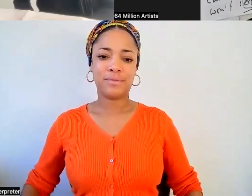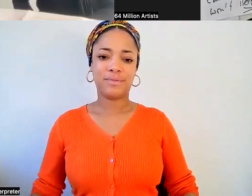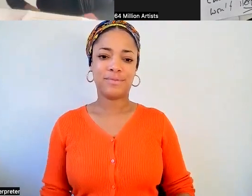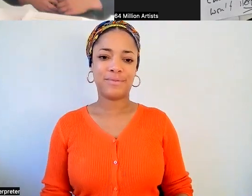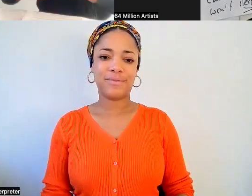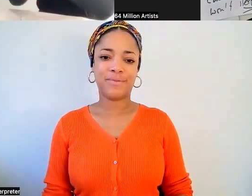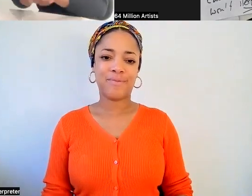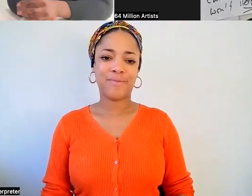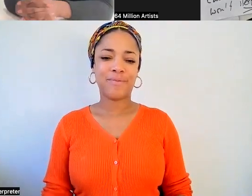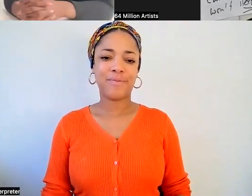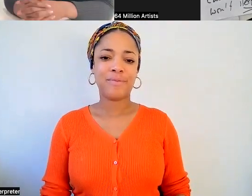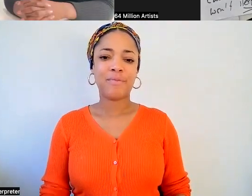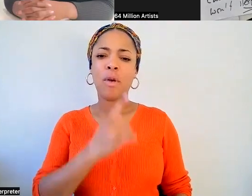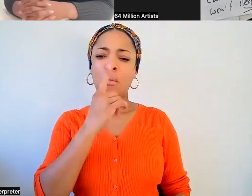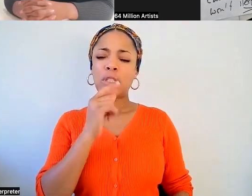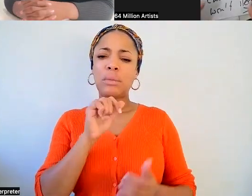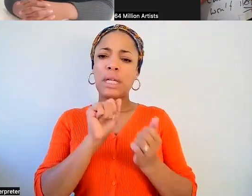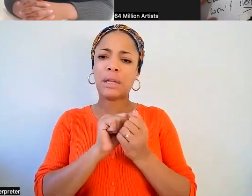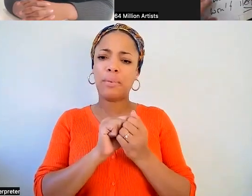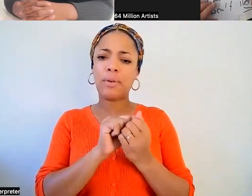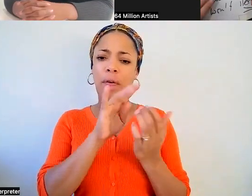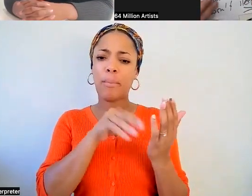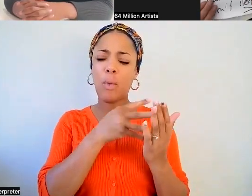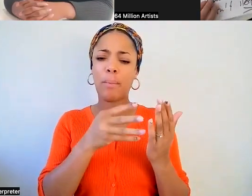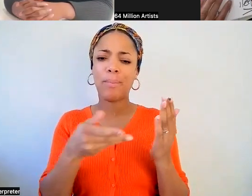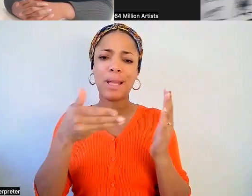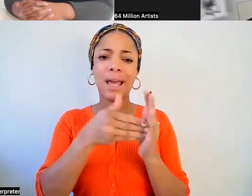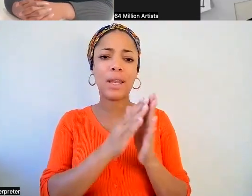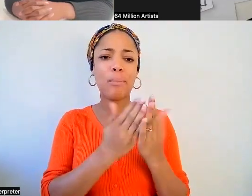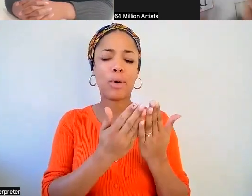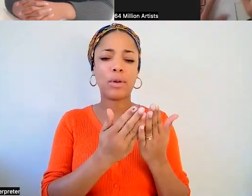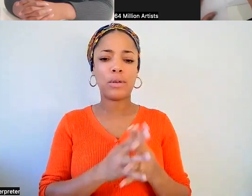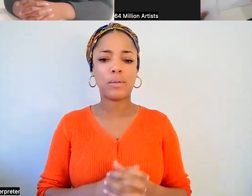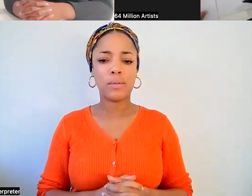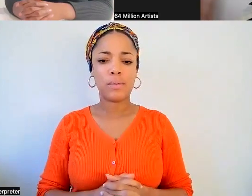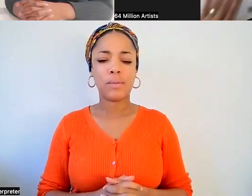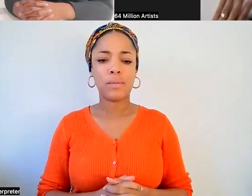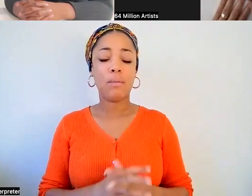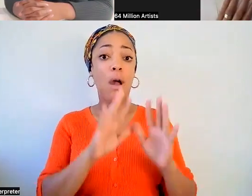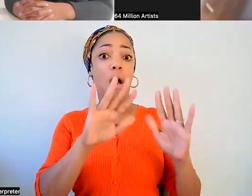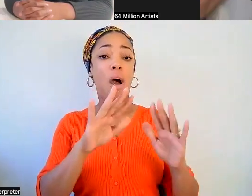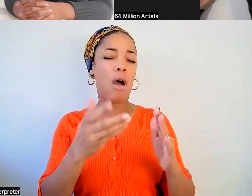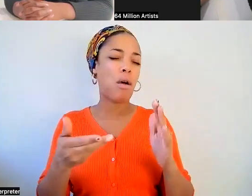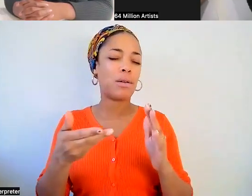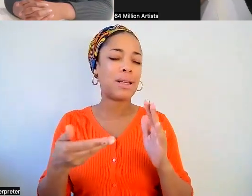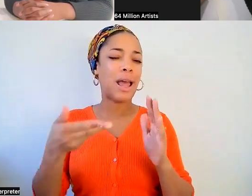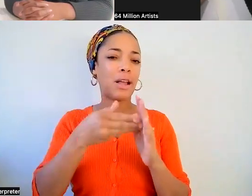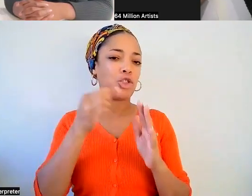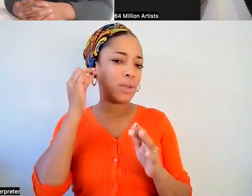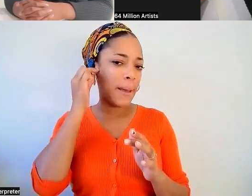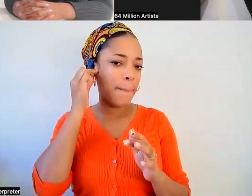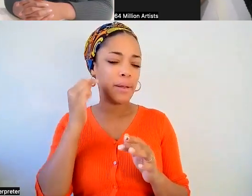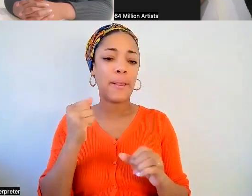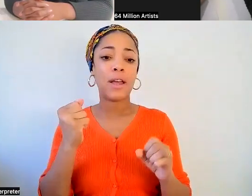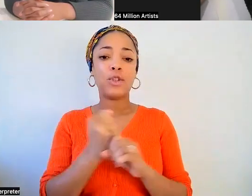might put that in a book. Put that. Quite like that. And can't sleep, won't sleep. Ah, here's a trick. To make it get quieter, this is what you can